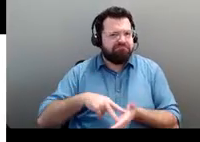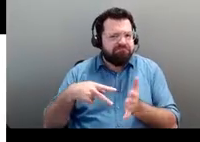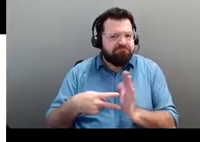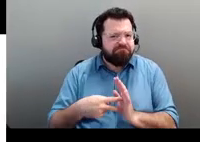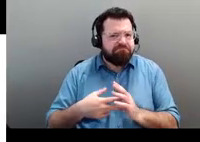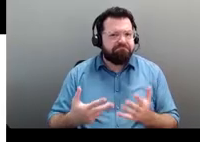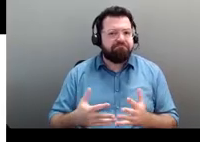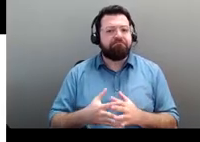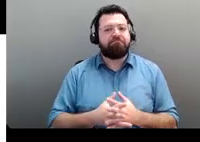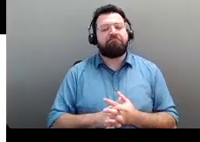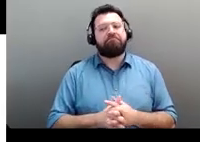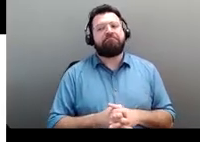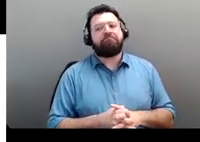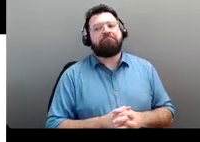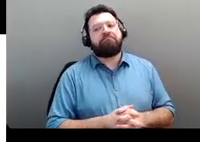Now,